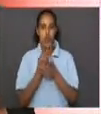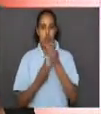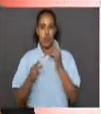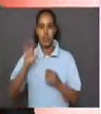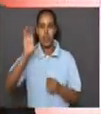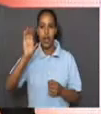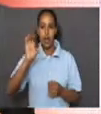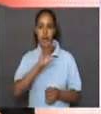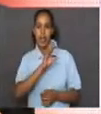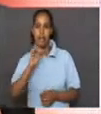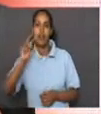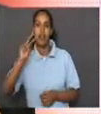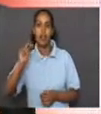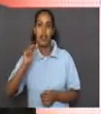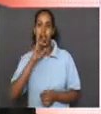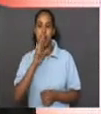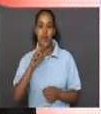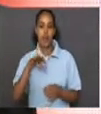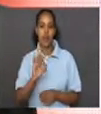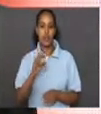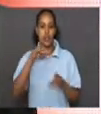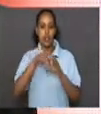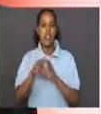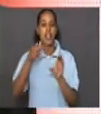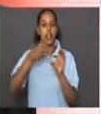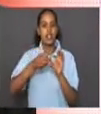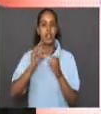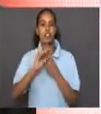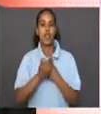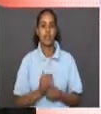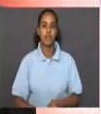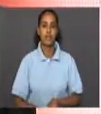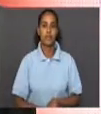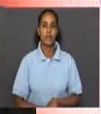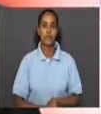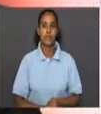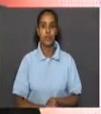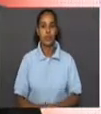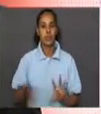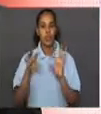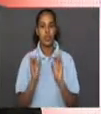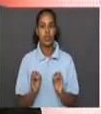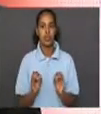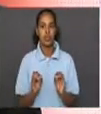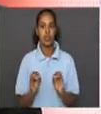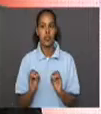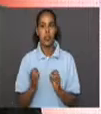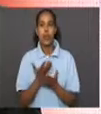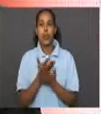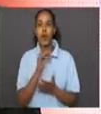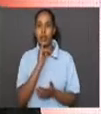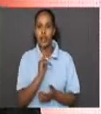Both carbon and nitrogen are found in a gaseous state. Students,